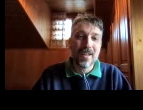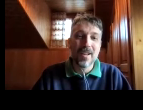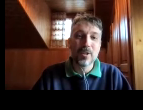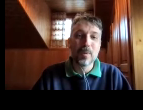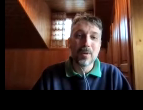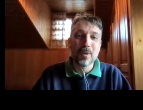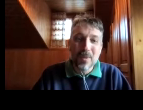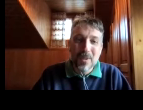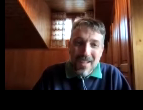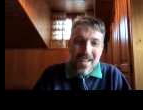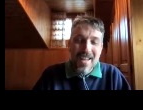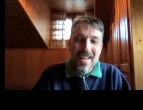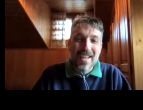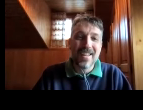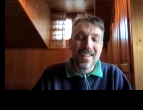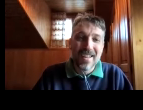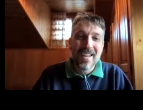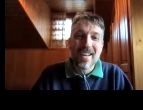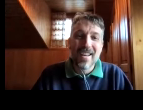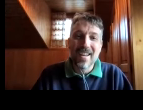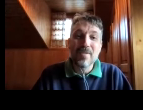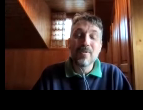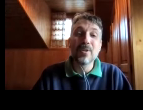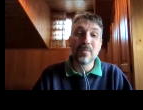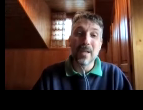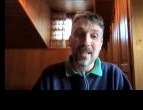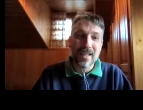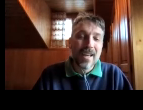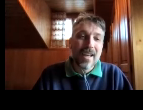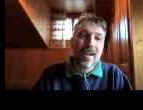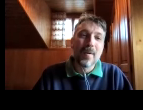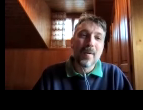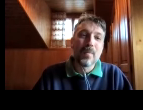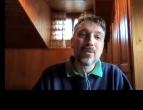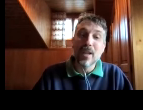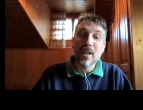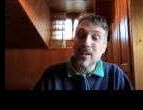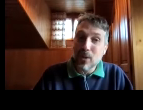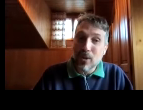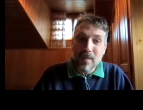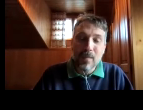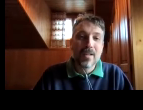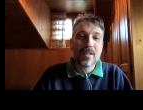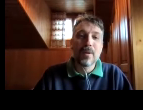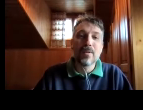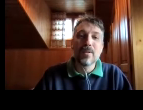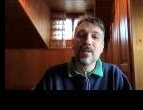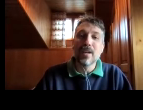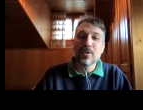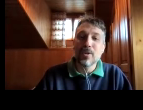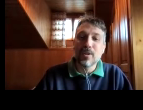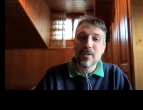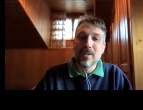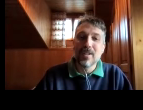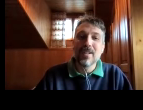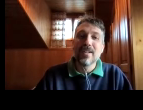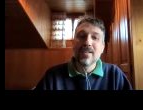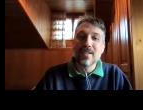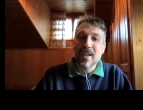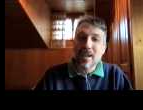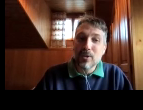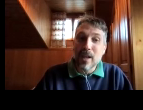expert of, because she's an expert almost in every domain. And today's talk is about the